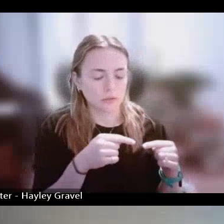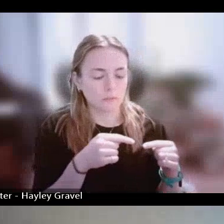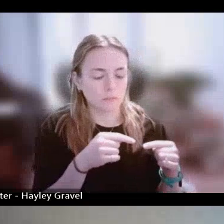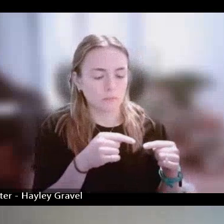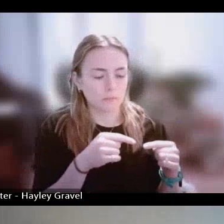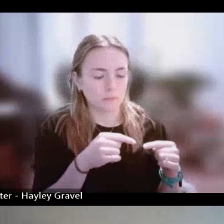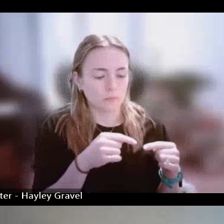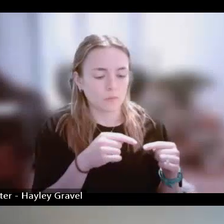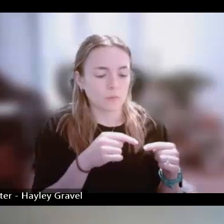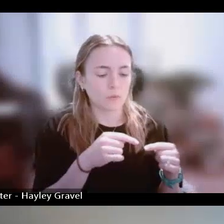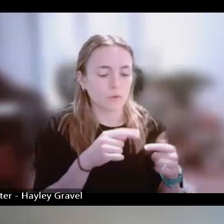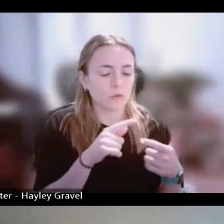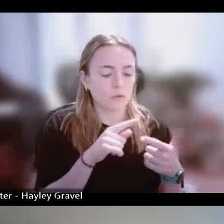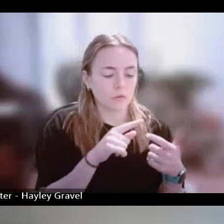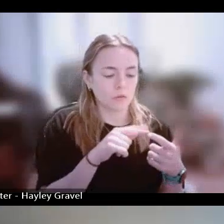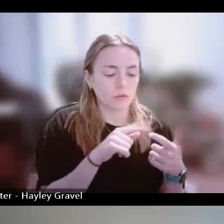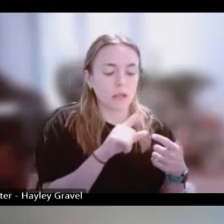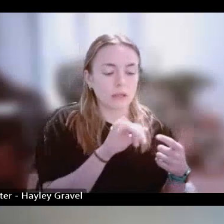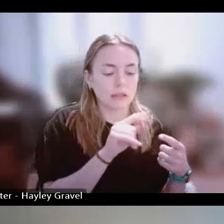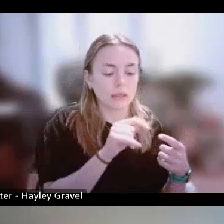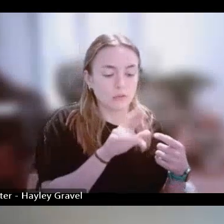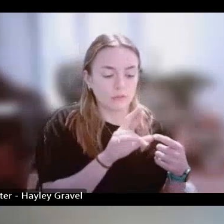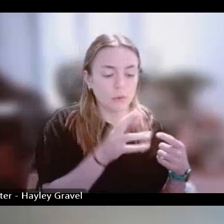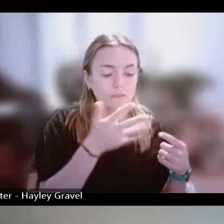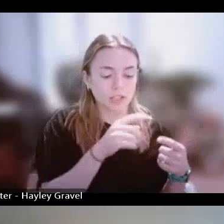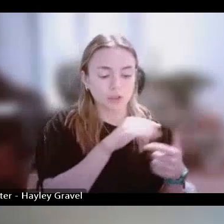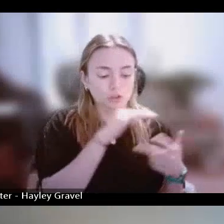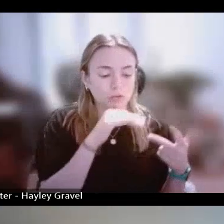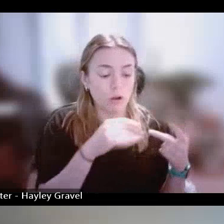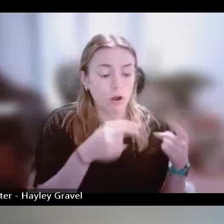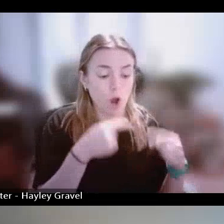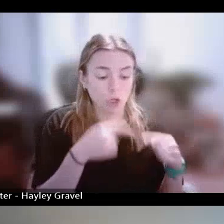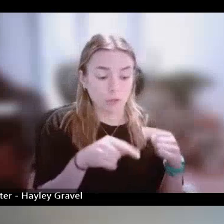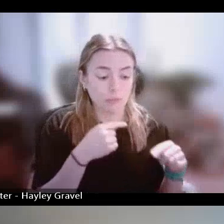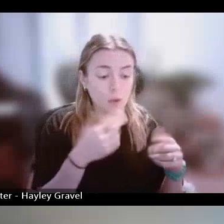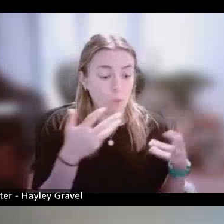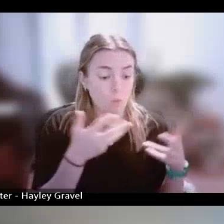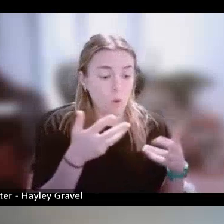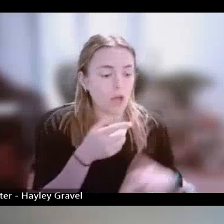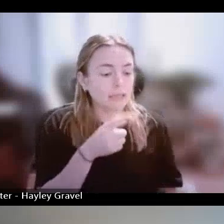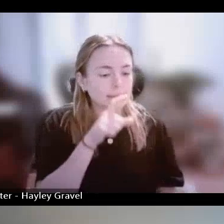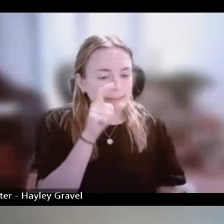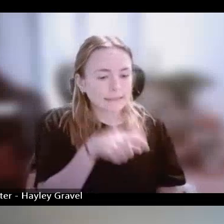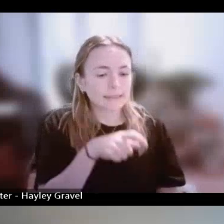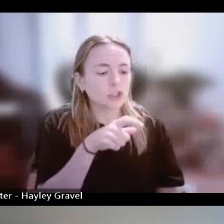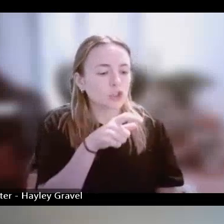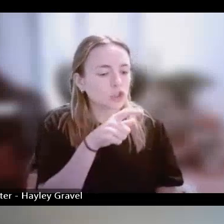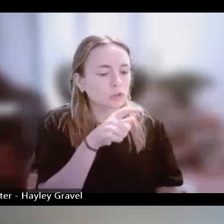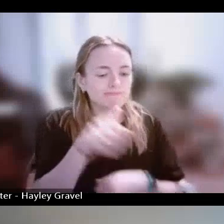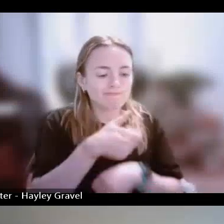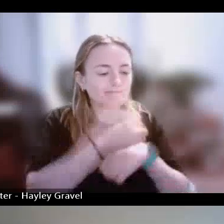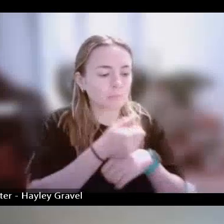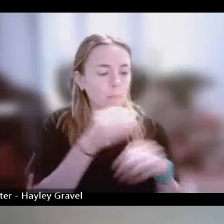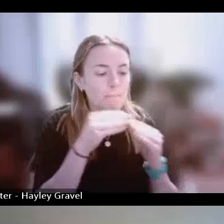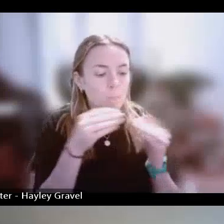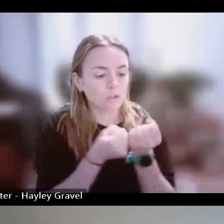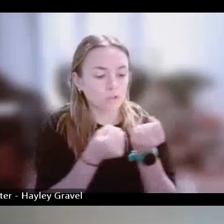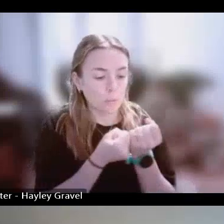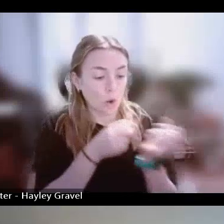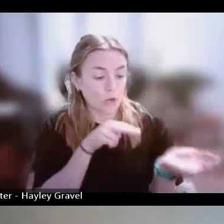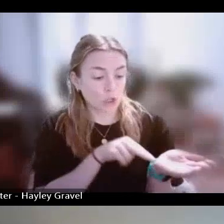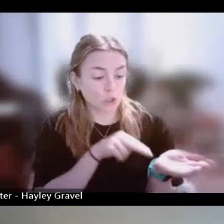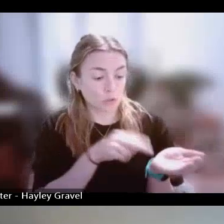review taking you is your argument's going to be, we need to infuse more support for nurses so burnout